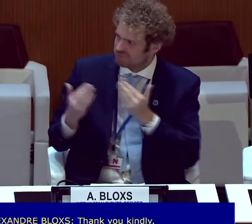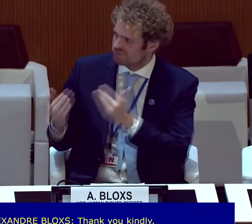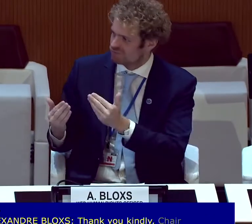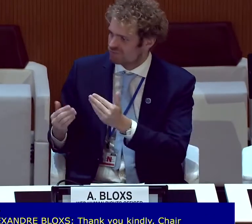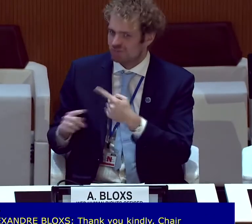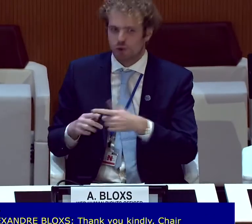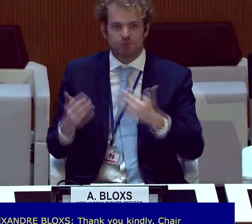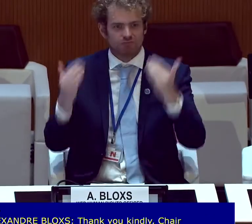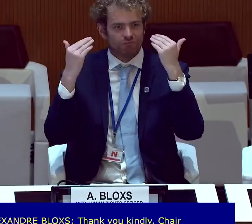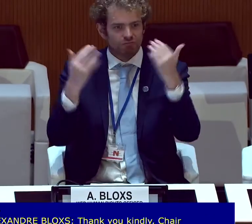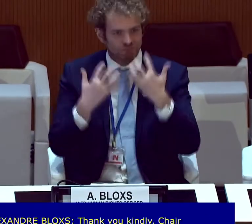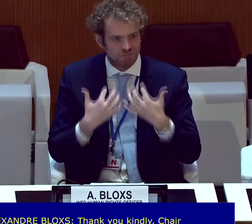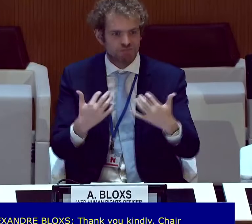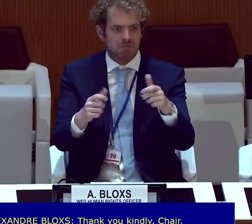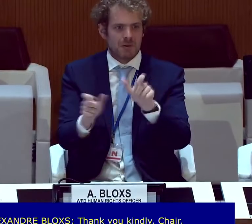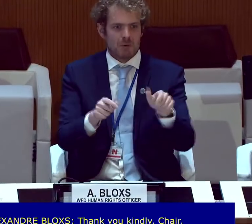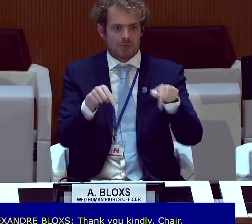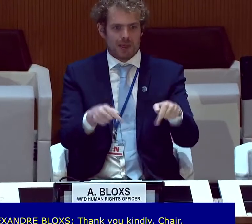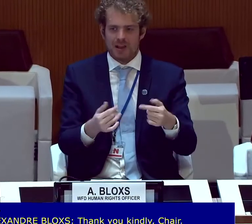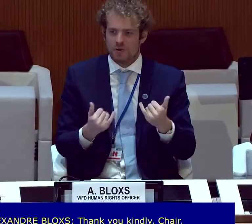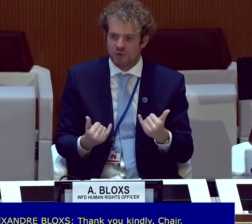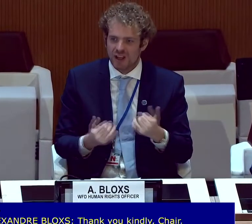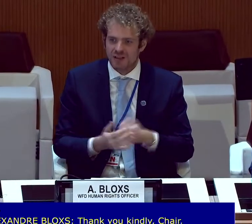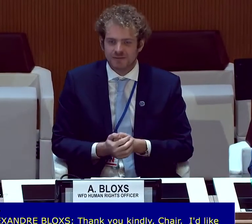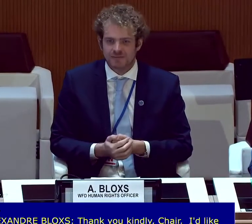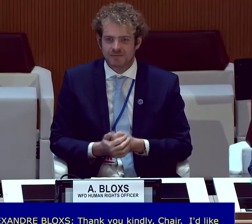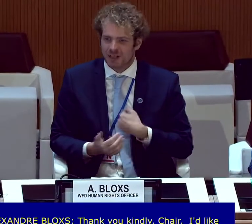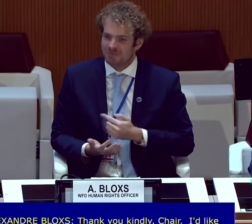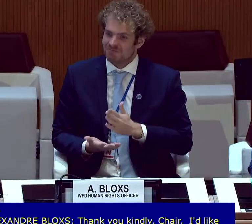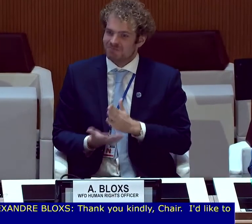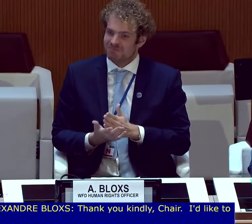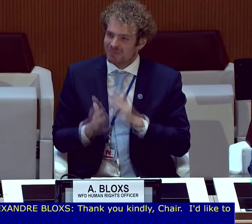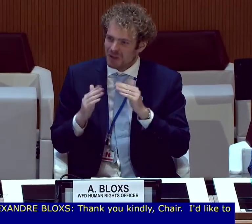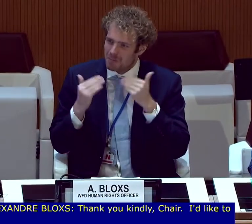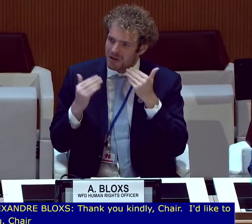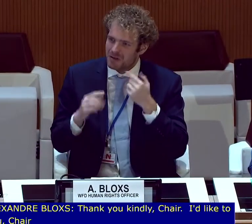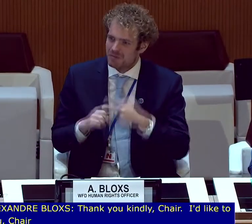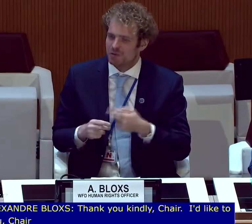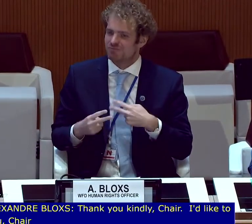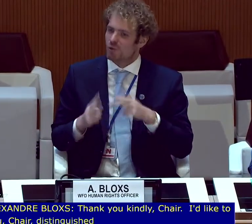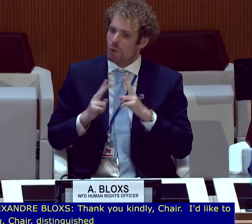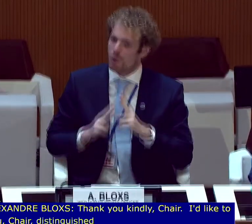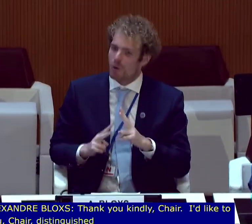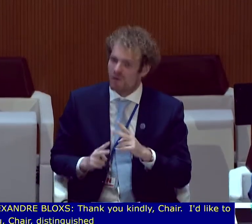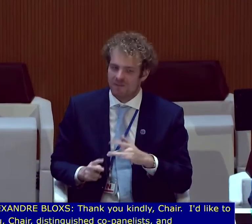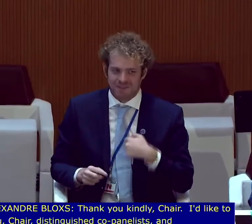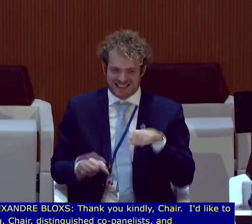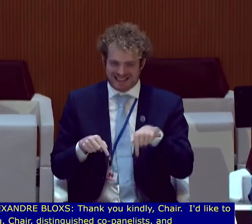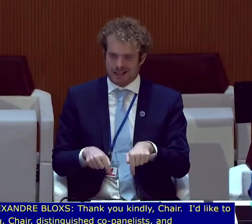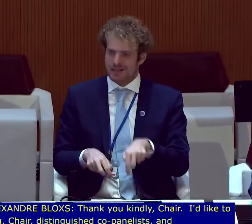I'd like to thank you, Chair, distinguished co-panelists, and dear participants who are with us in person and at